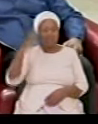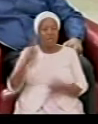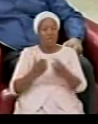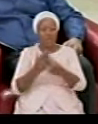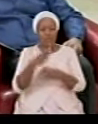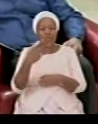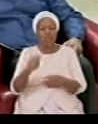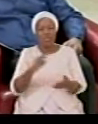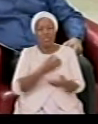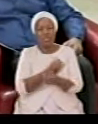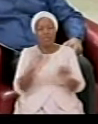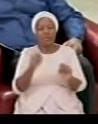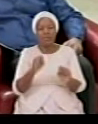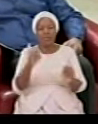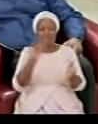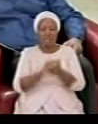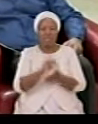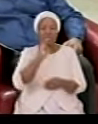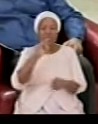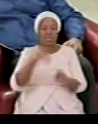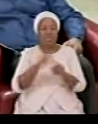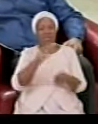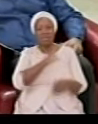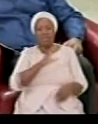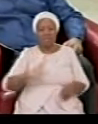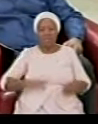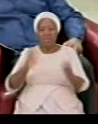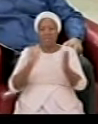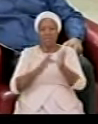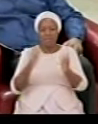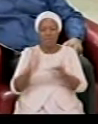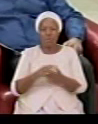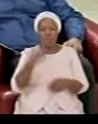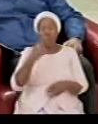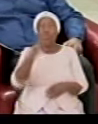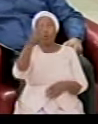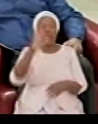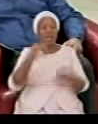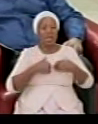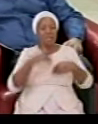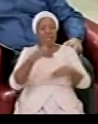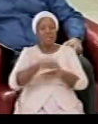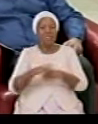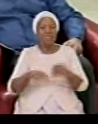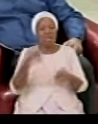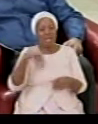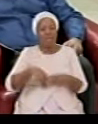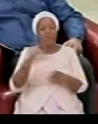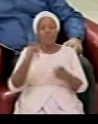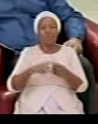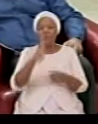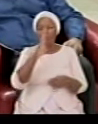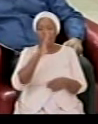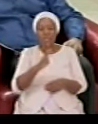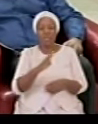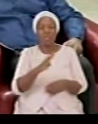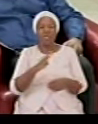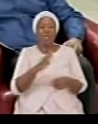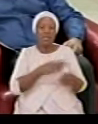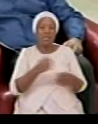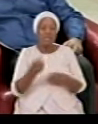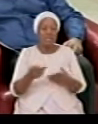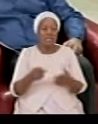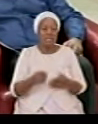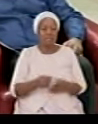the redemption that is in Christ Jesus, whom God has set forth to be a propitiation